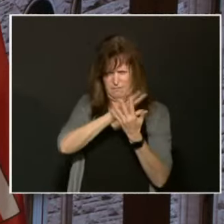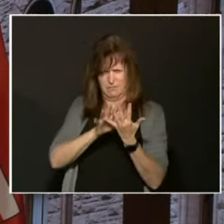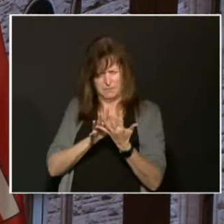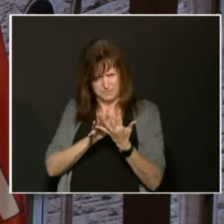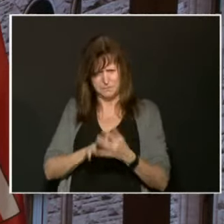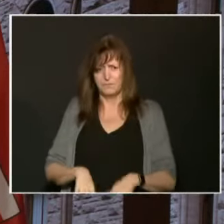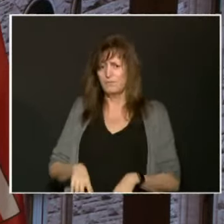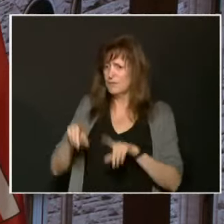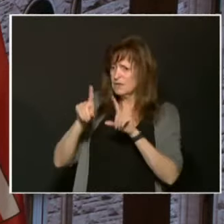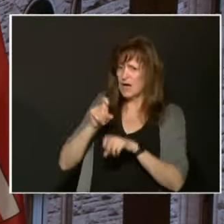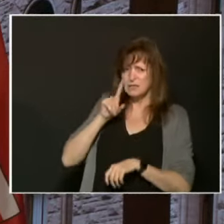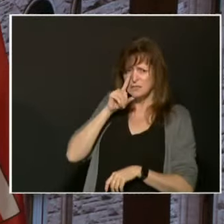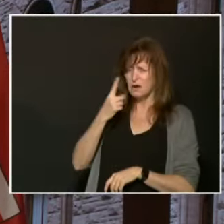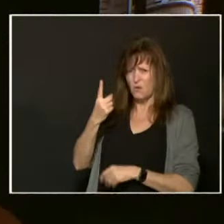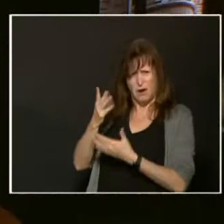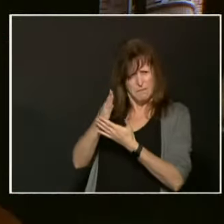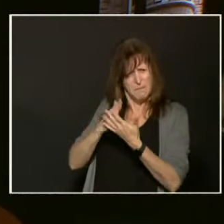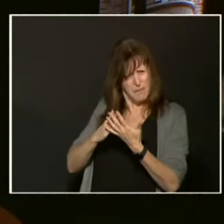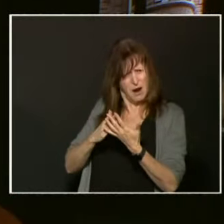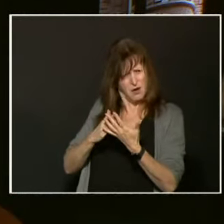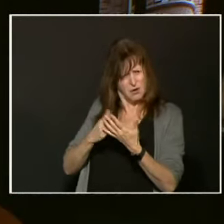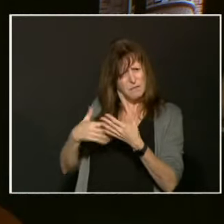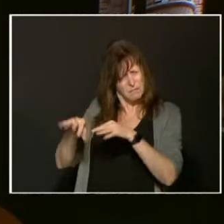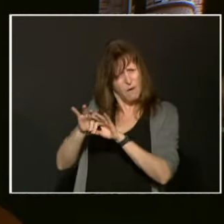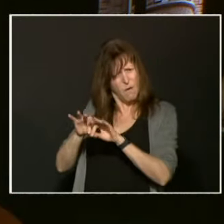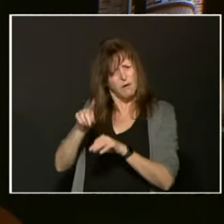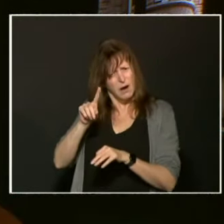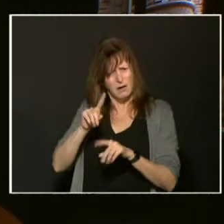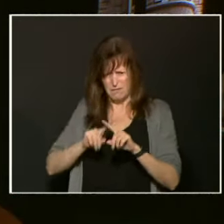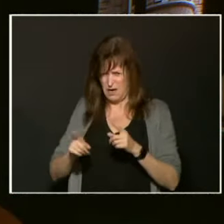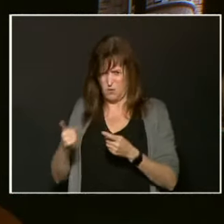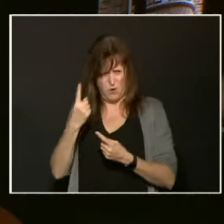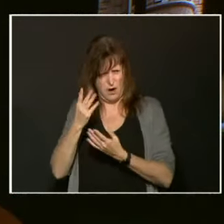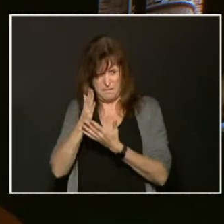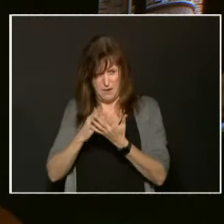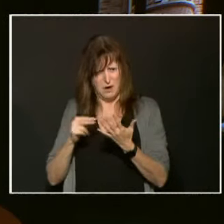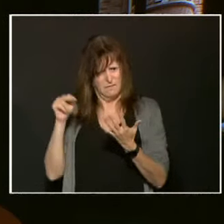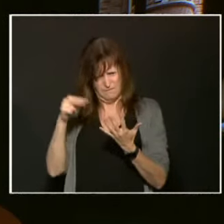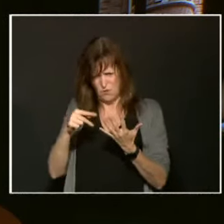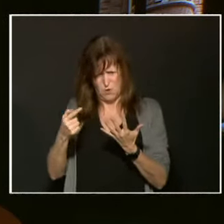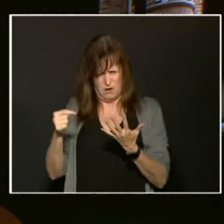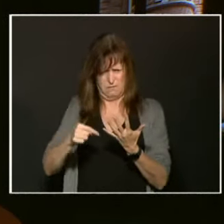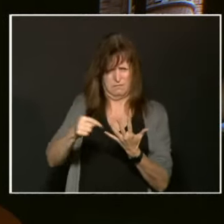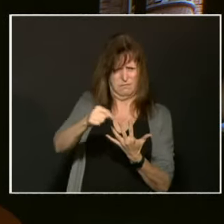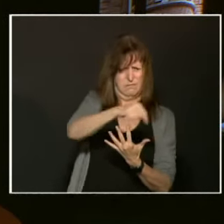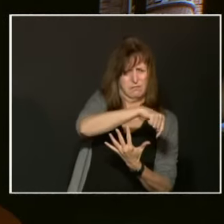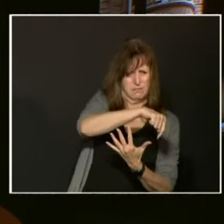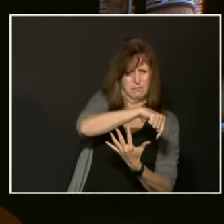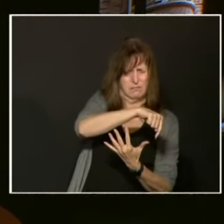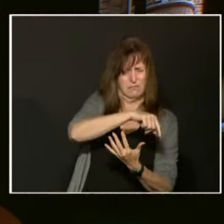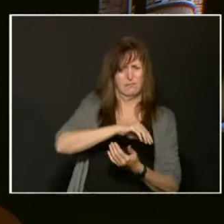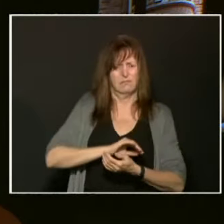part. Next question. Stone at the Globe and Mail.